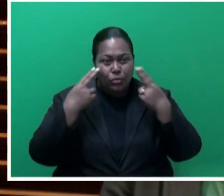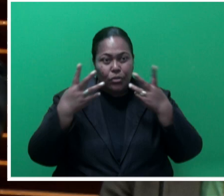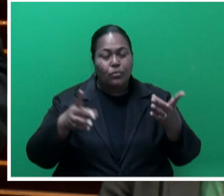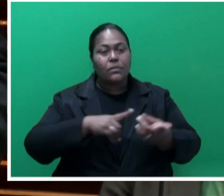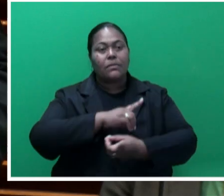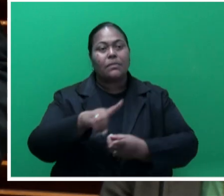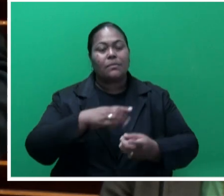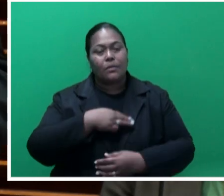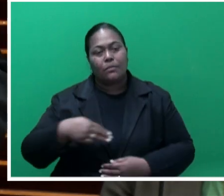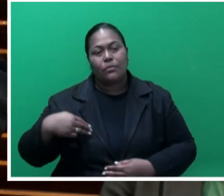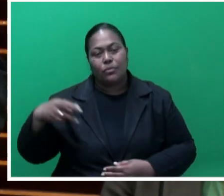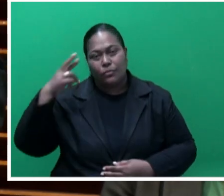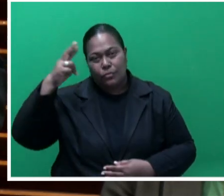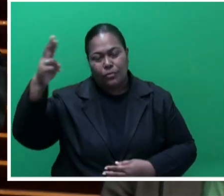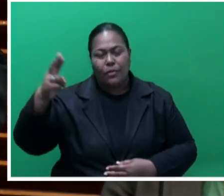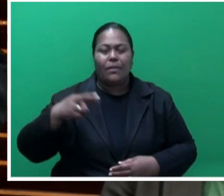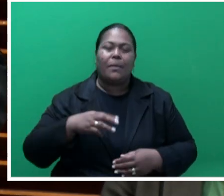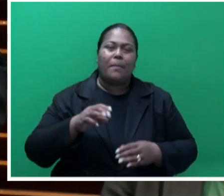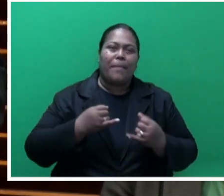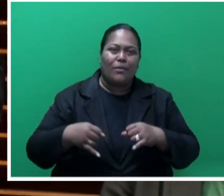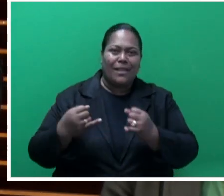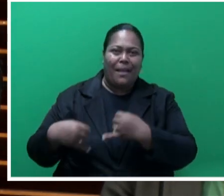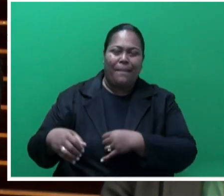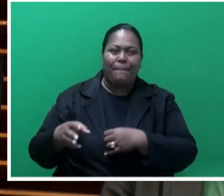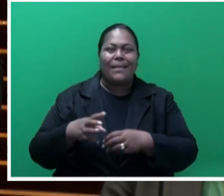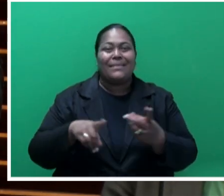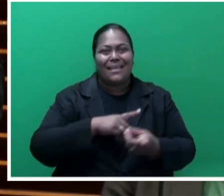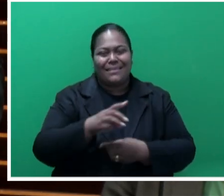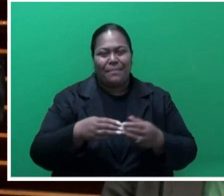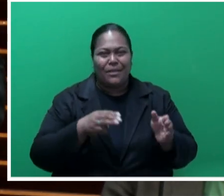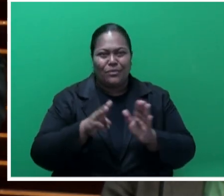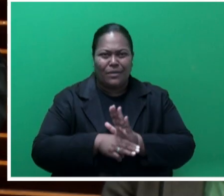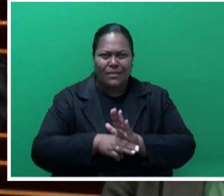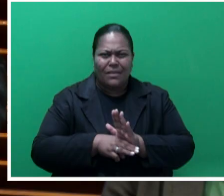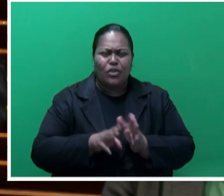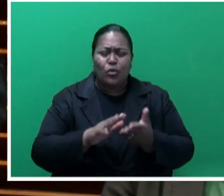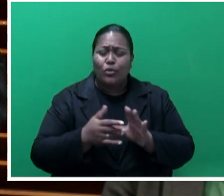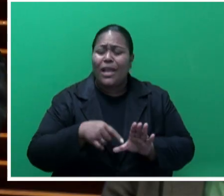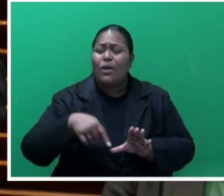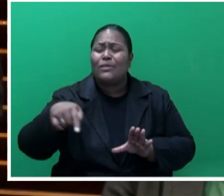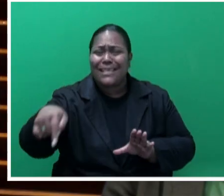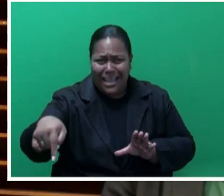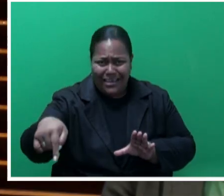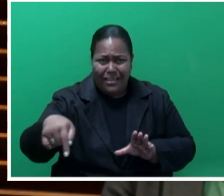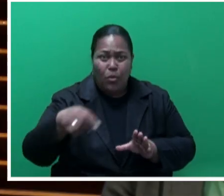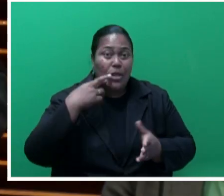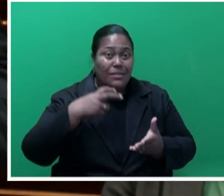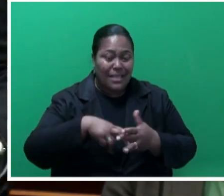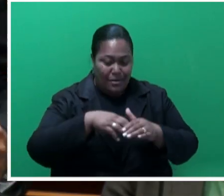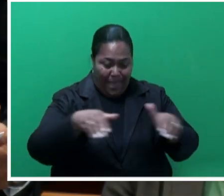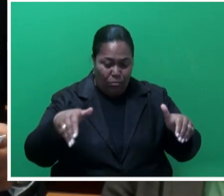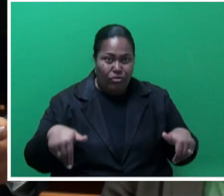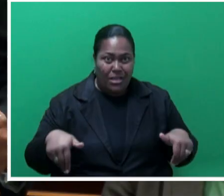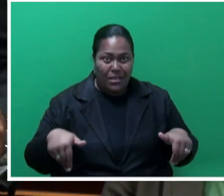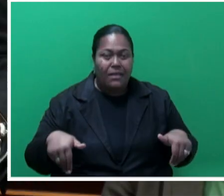of Rural and Maritime Development and Disaster Management for communities outside of registered village boundaries in the rural and maritime